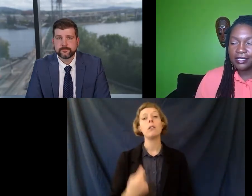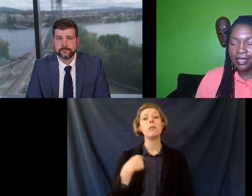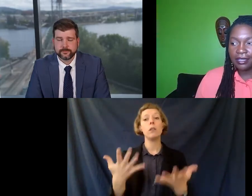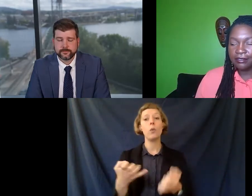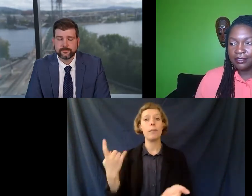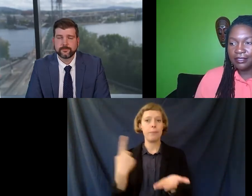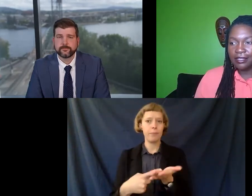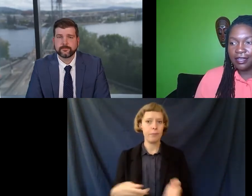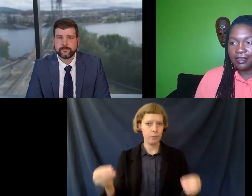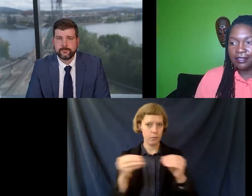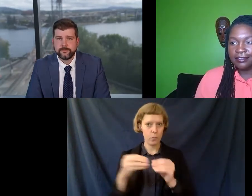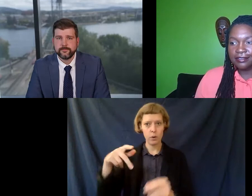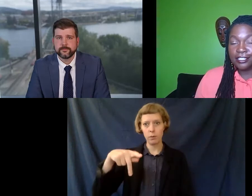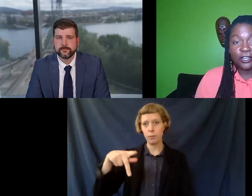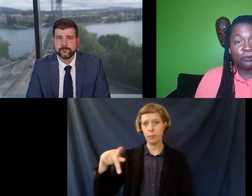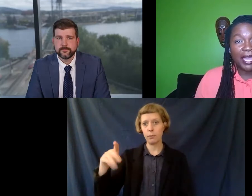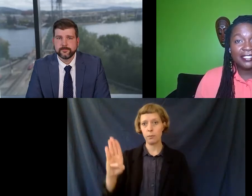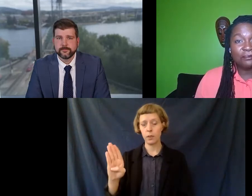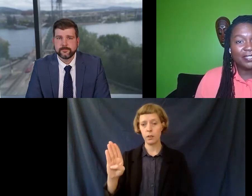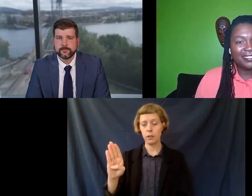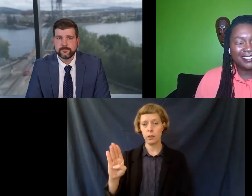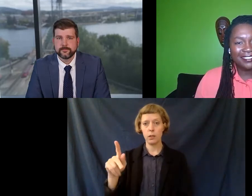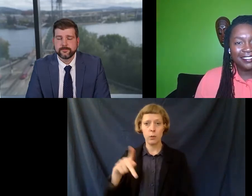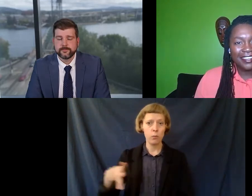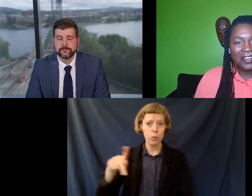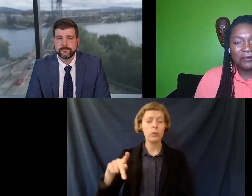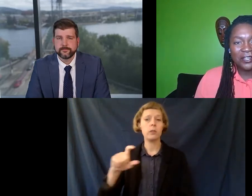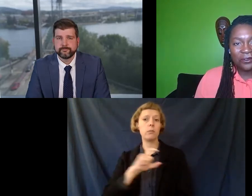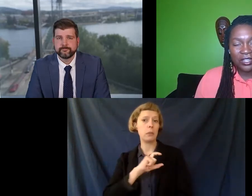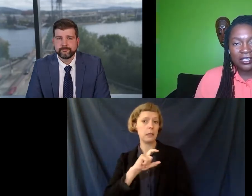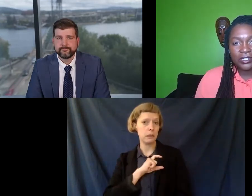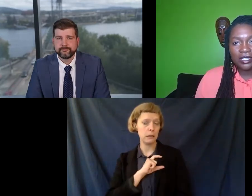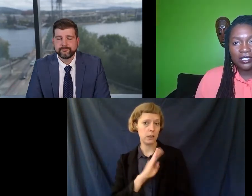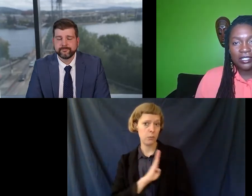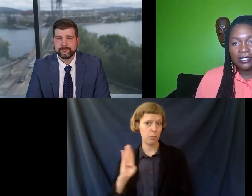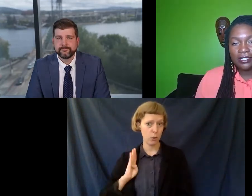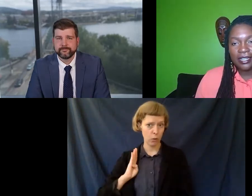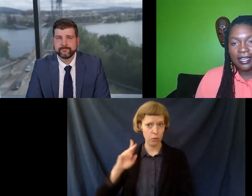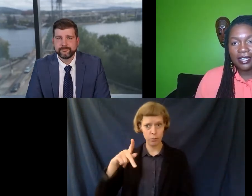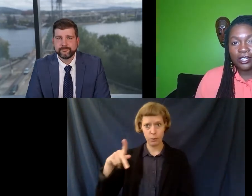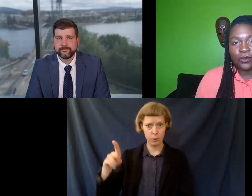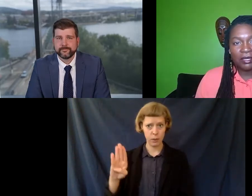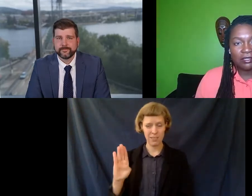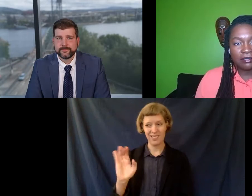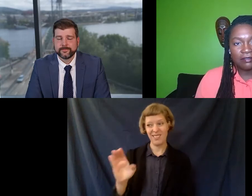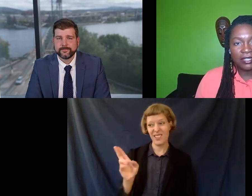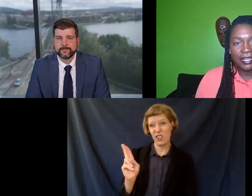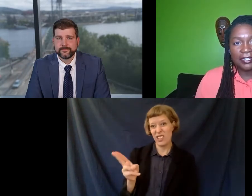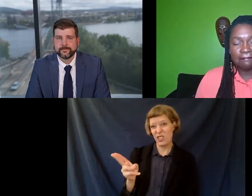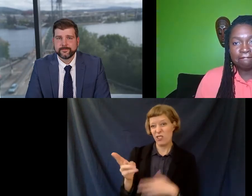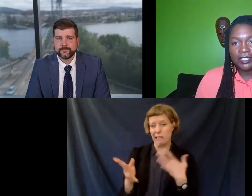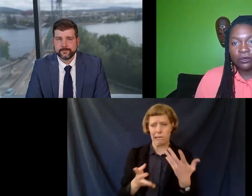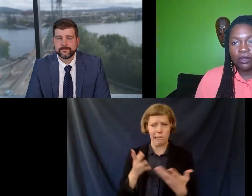Bureau is one that has a checkered past and present. We know that there's a consent